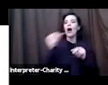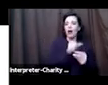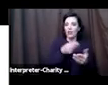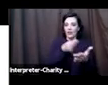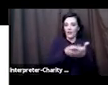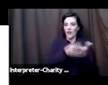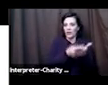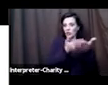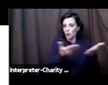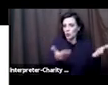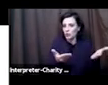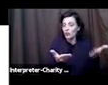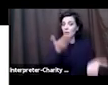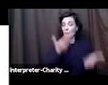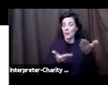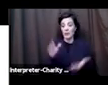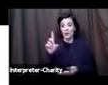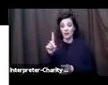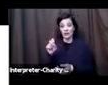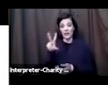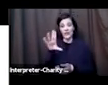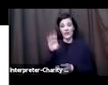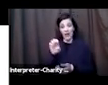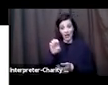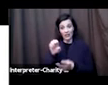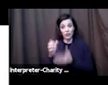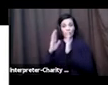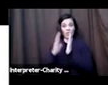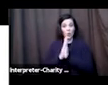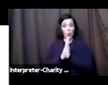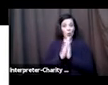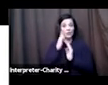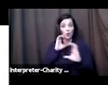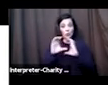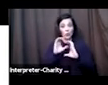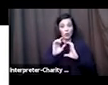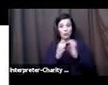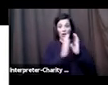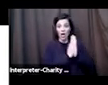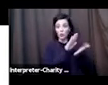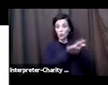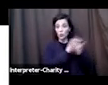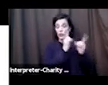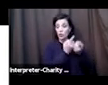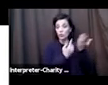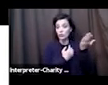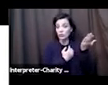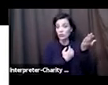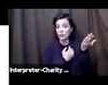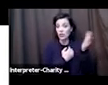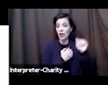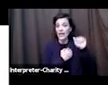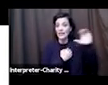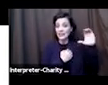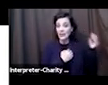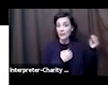Then maybe we take the device and the request for communication to the school district and look at getting that AAC funded